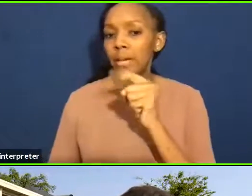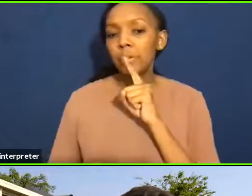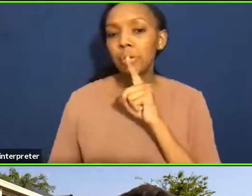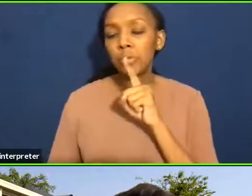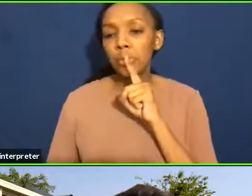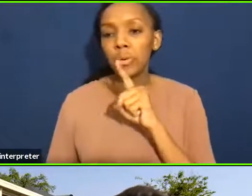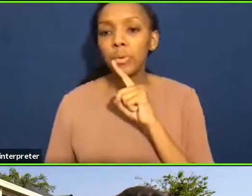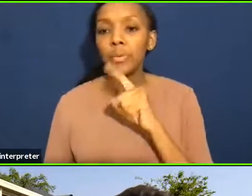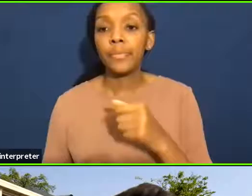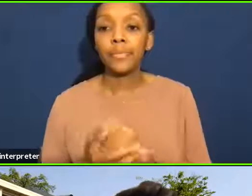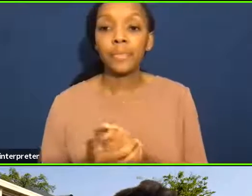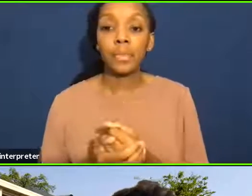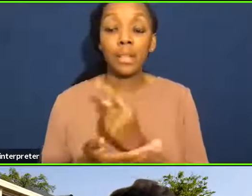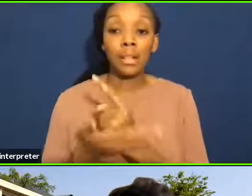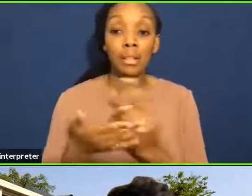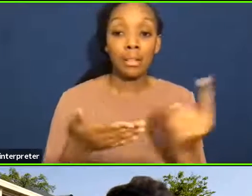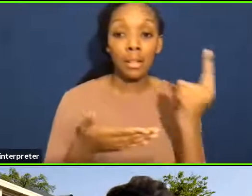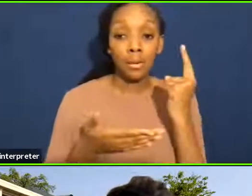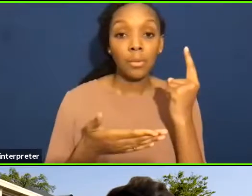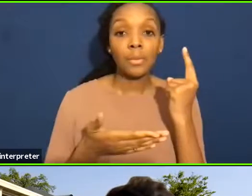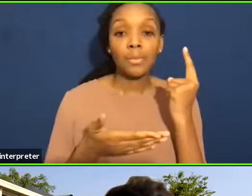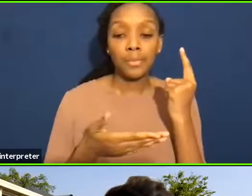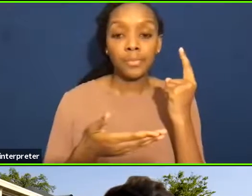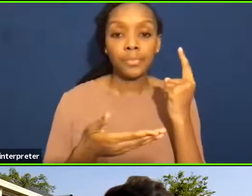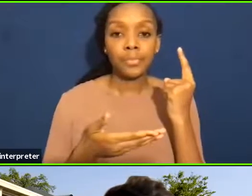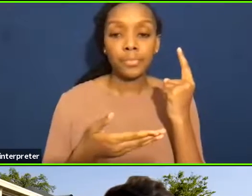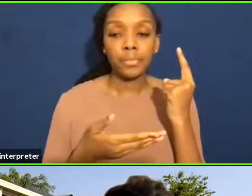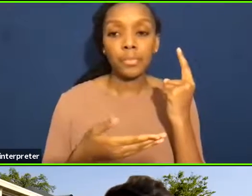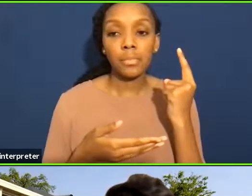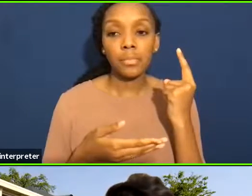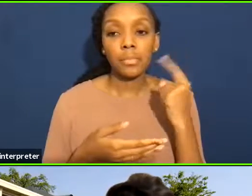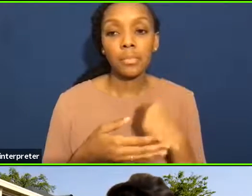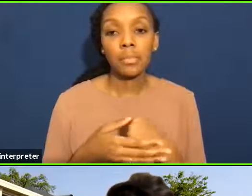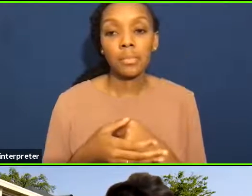up to, last week I met with the